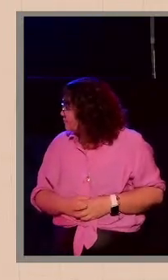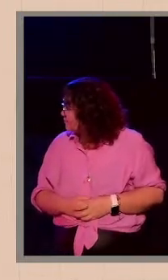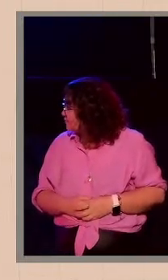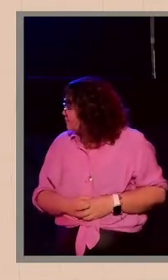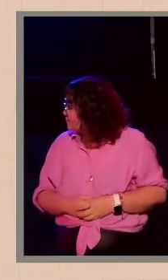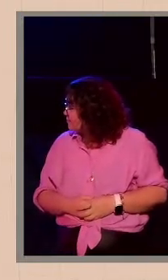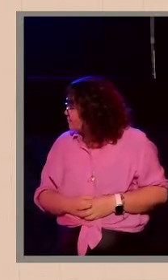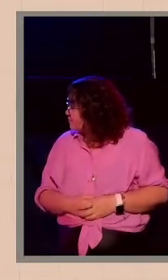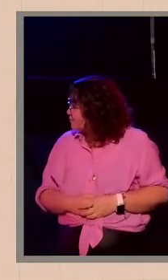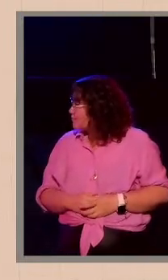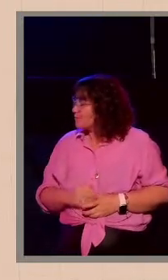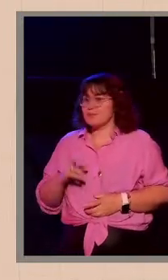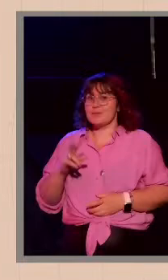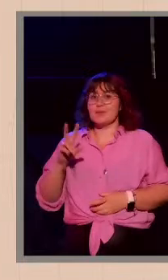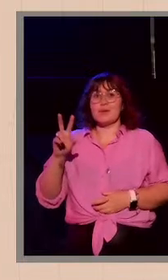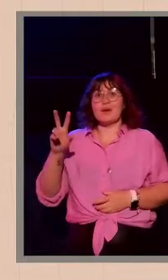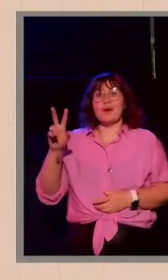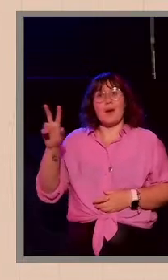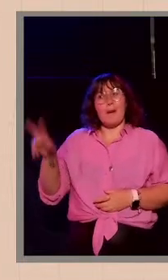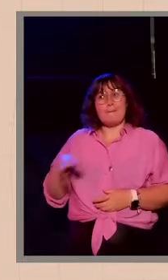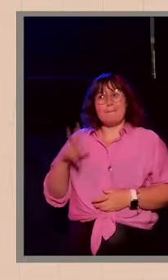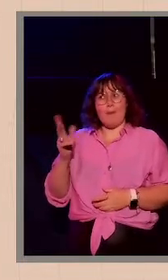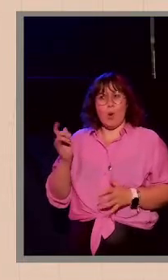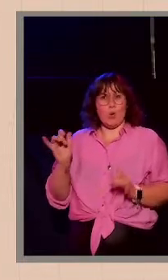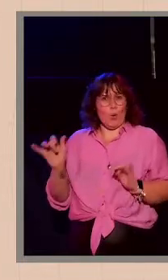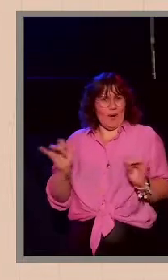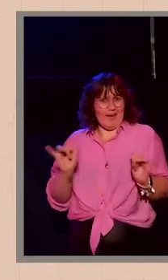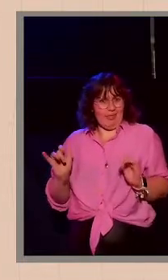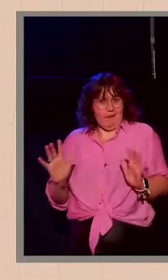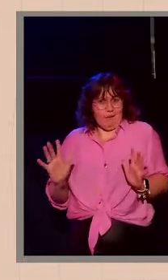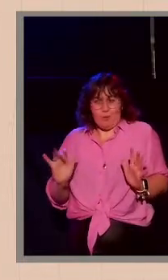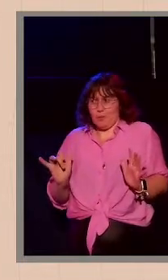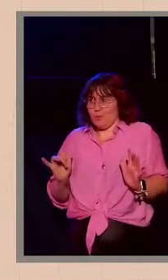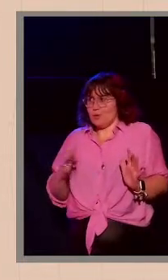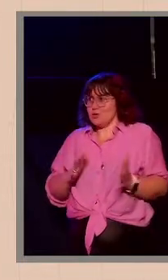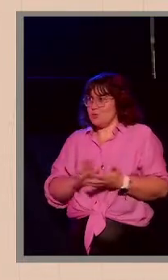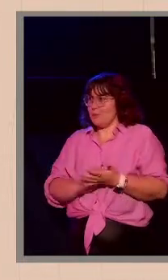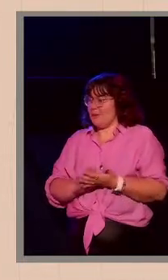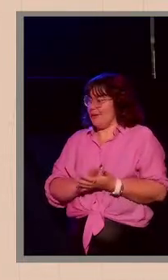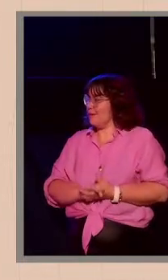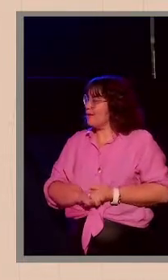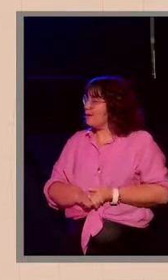Somewhere, both and neither, or so